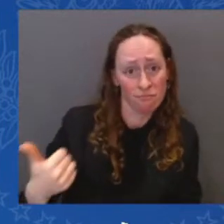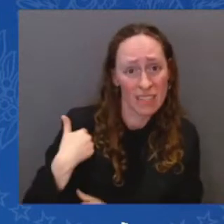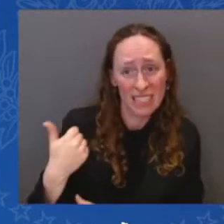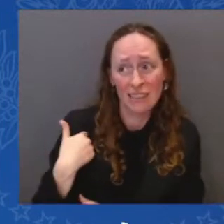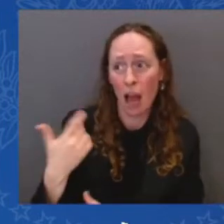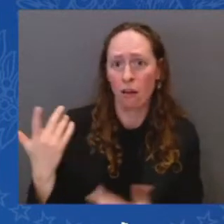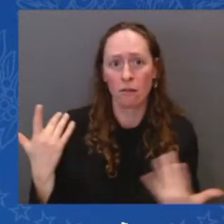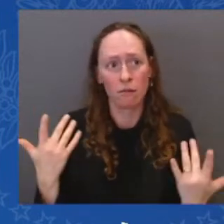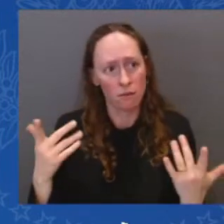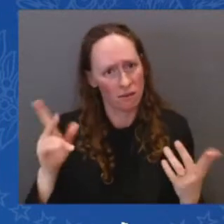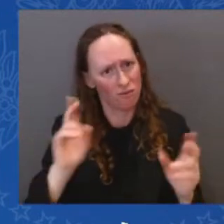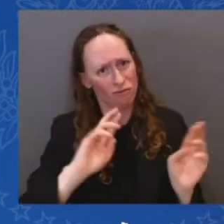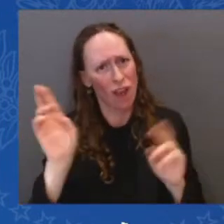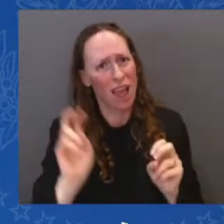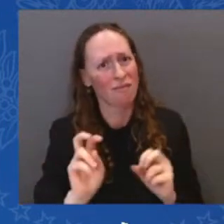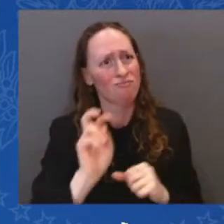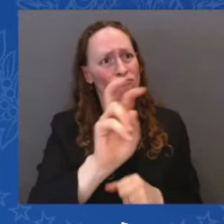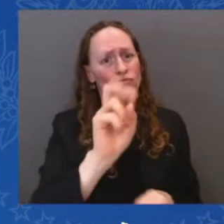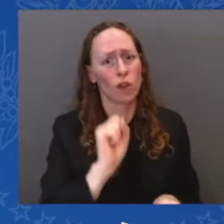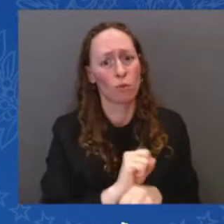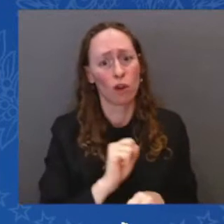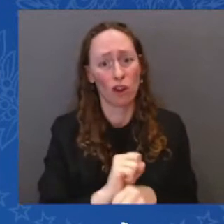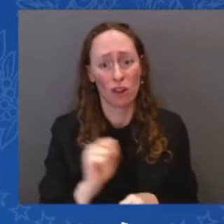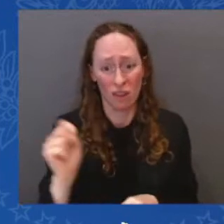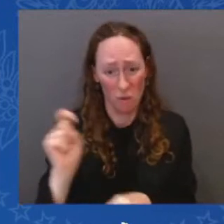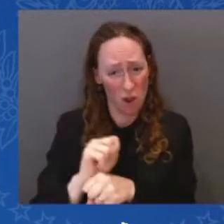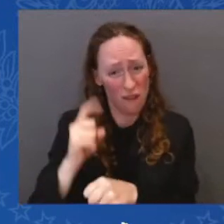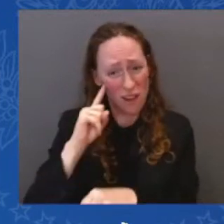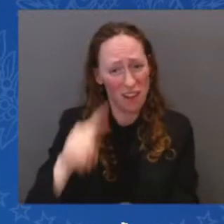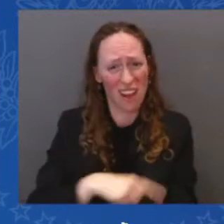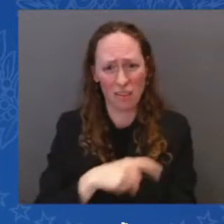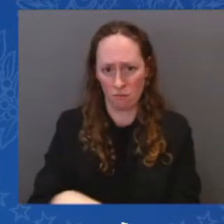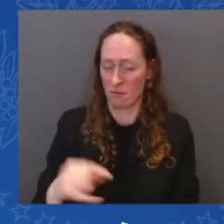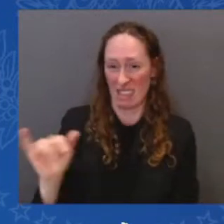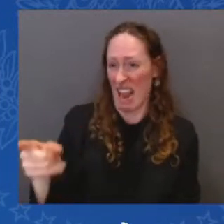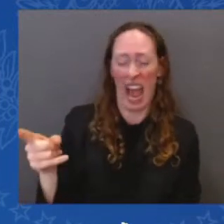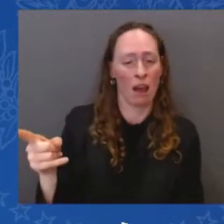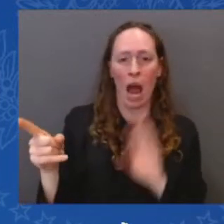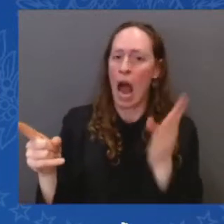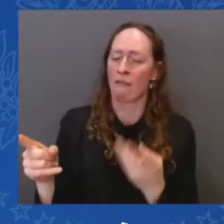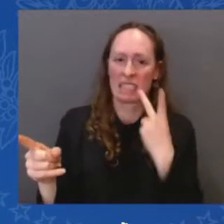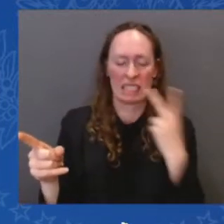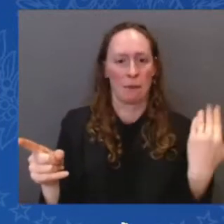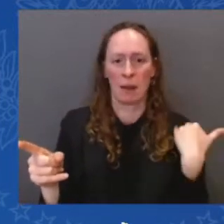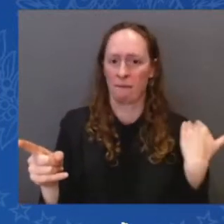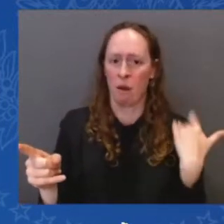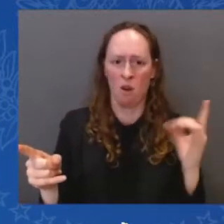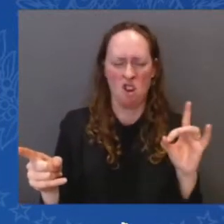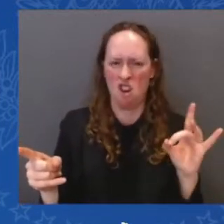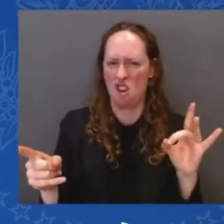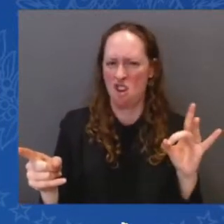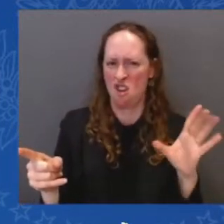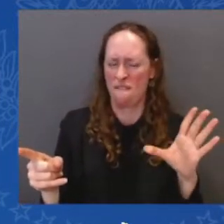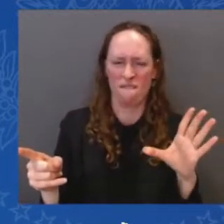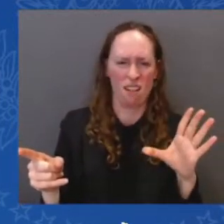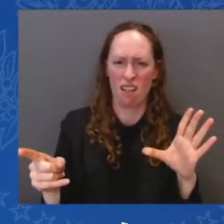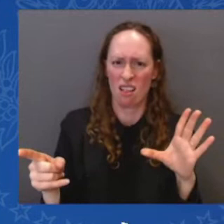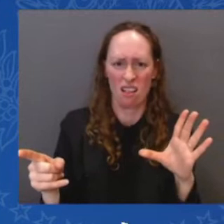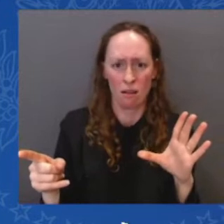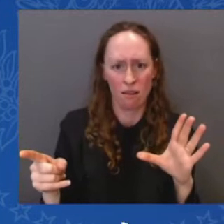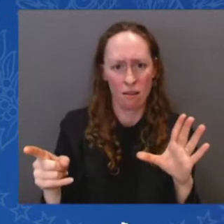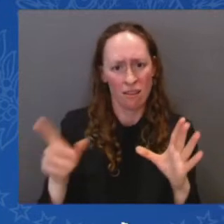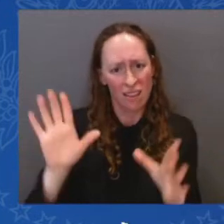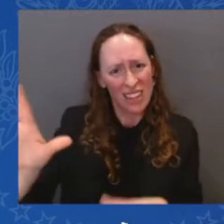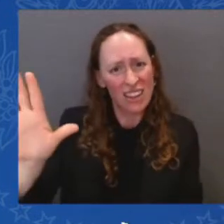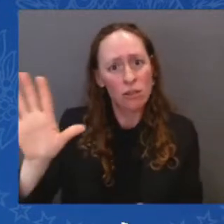this. It's outrageous, and it must stop. Their promotions, their careers, their families, their